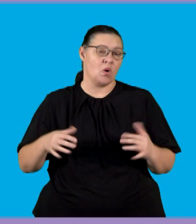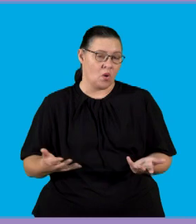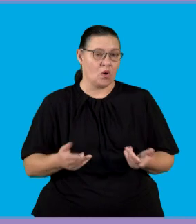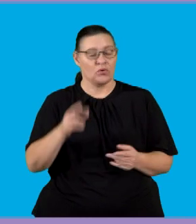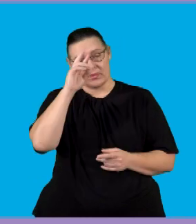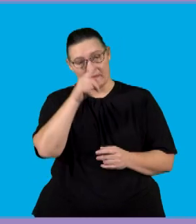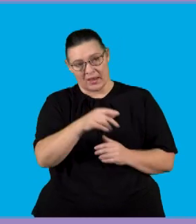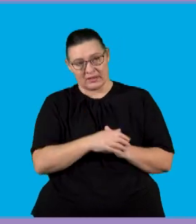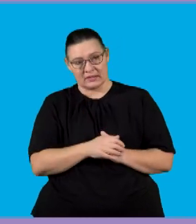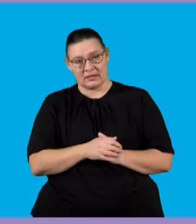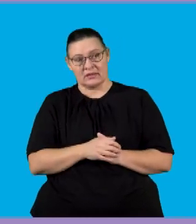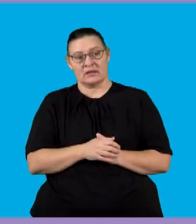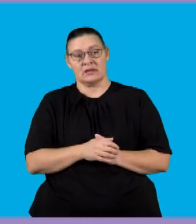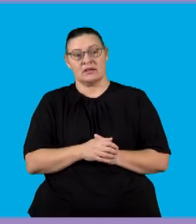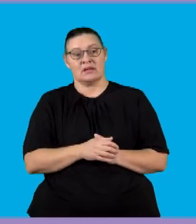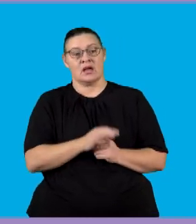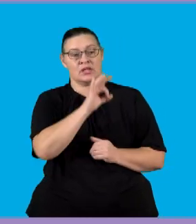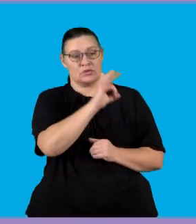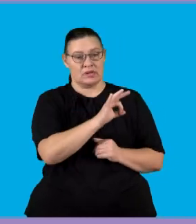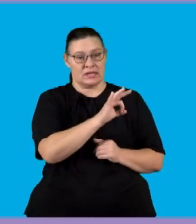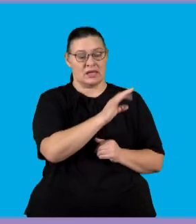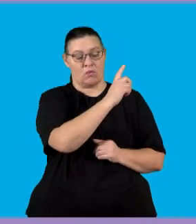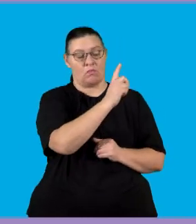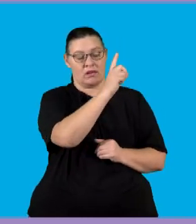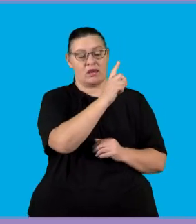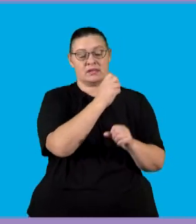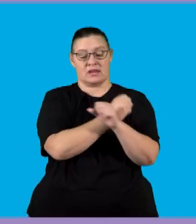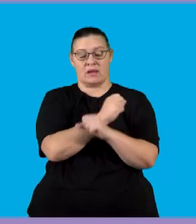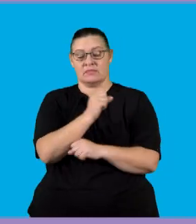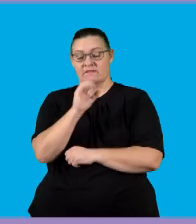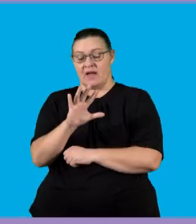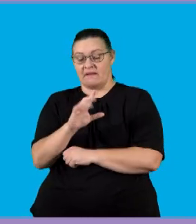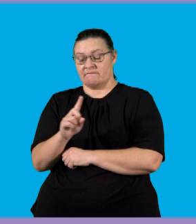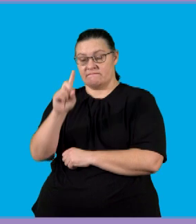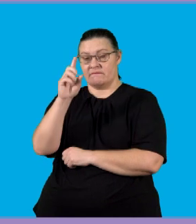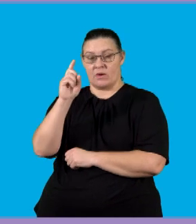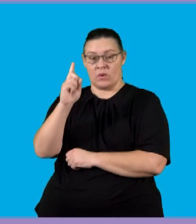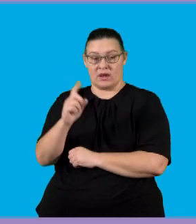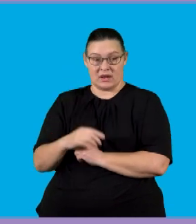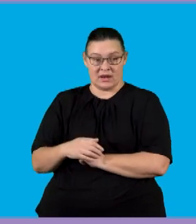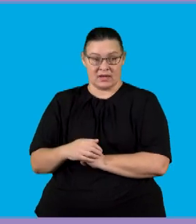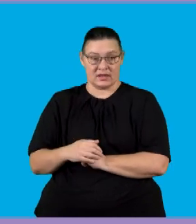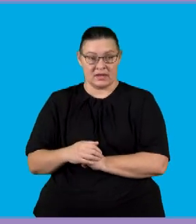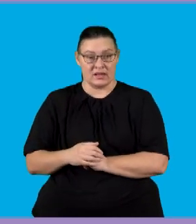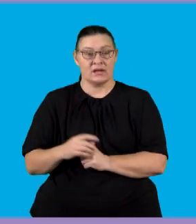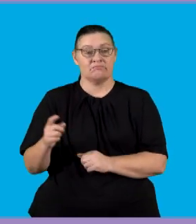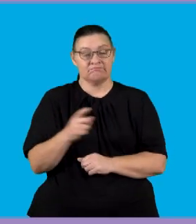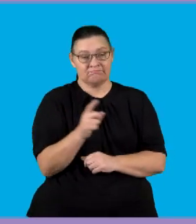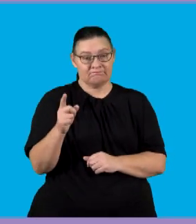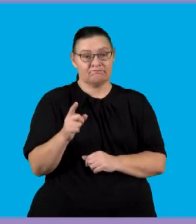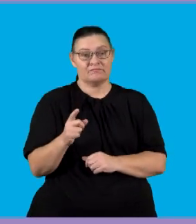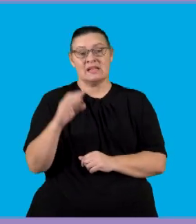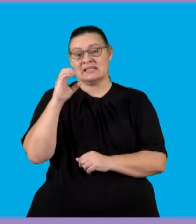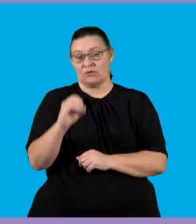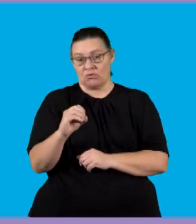is to remember that that 3 has an exponent 1 and that 5 has an exponent 1. Now, if a product is raised to an exponent